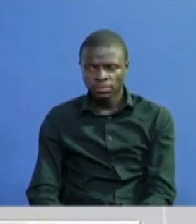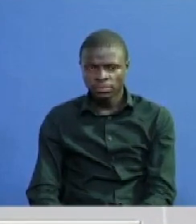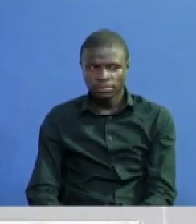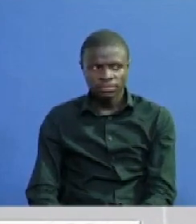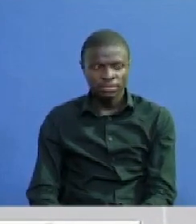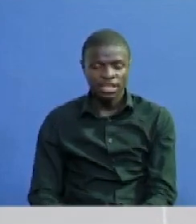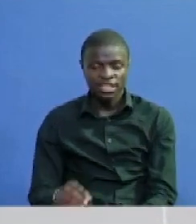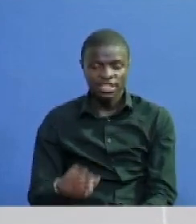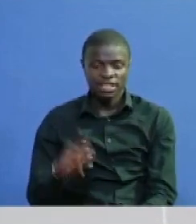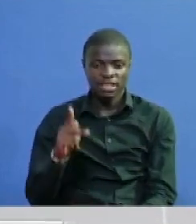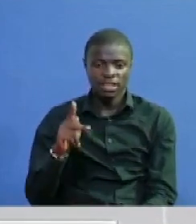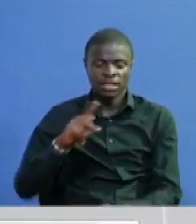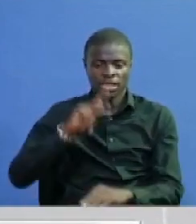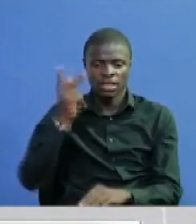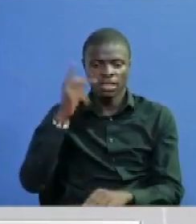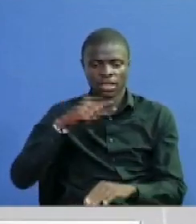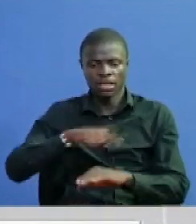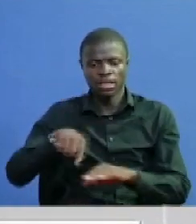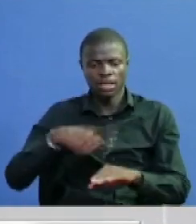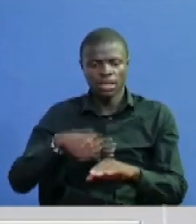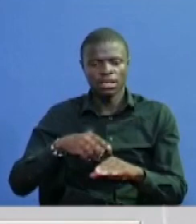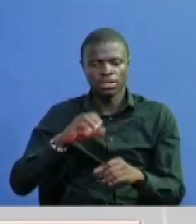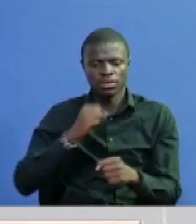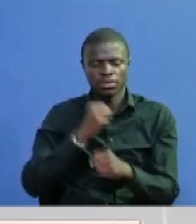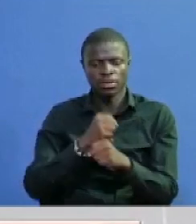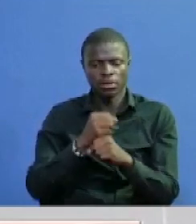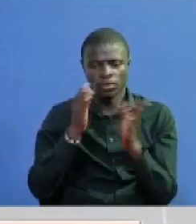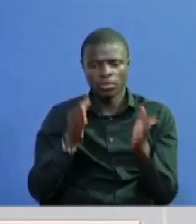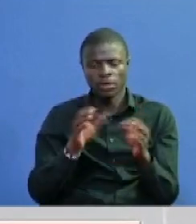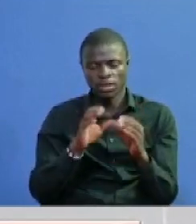Director, Kenya National Civil Society Center. We appreciate your time.